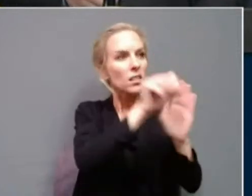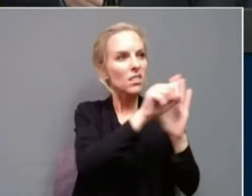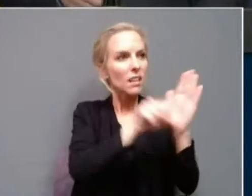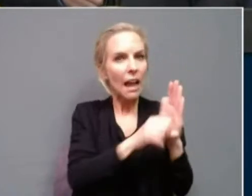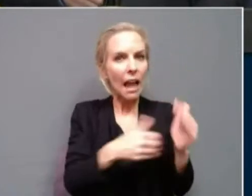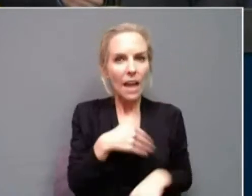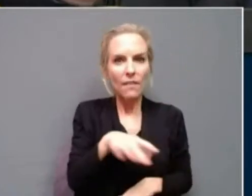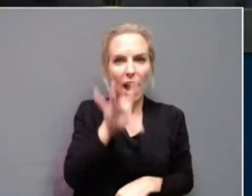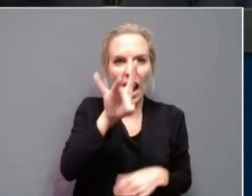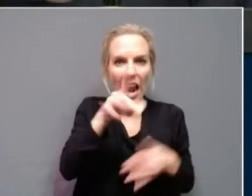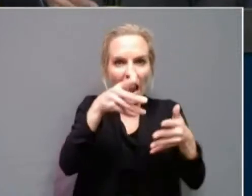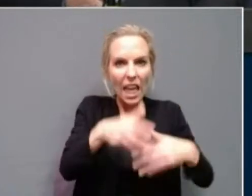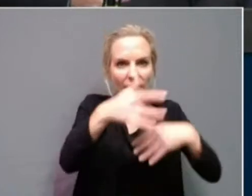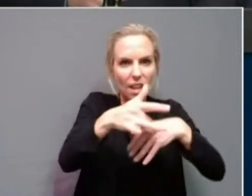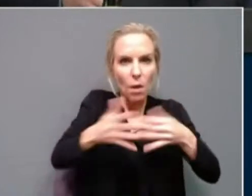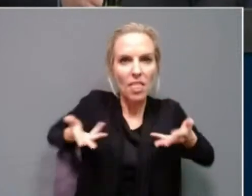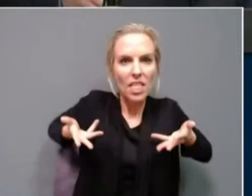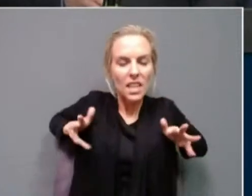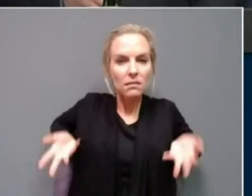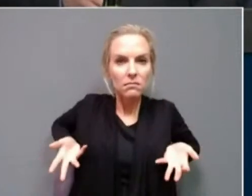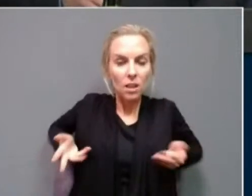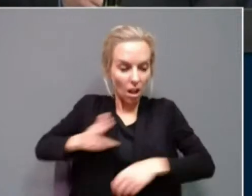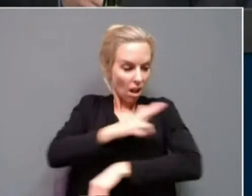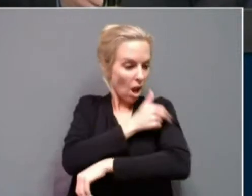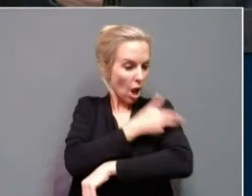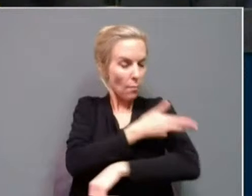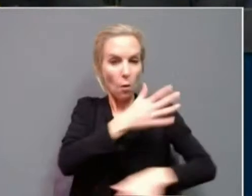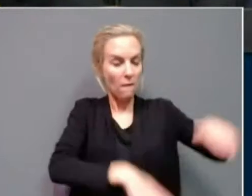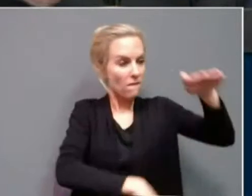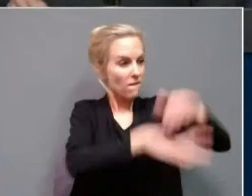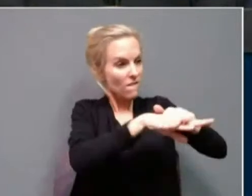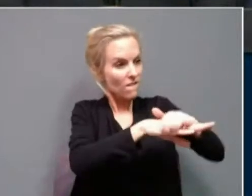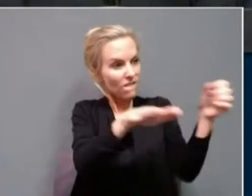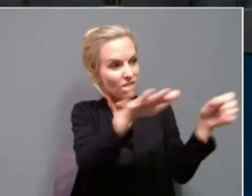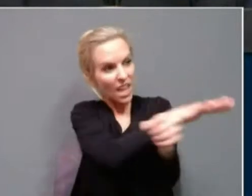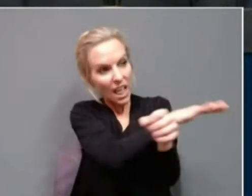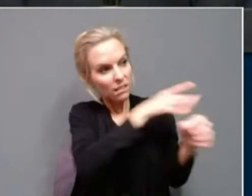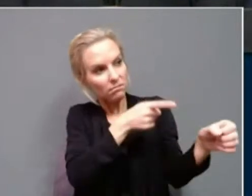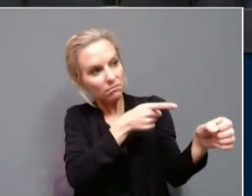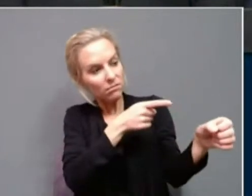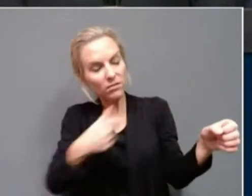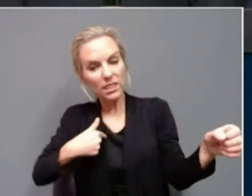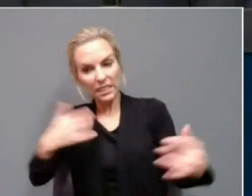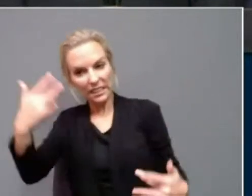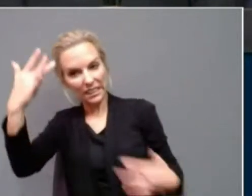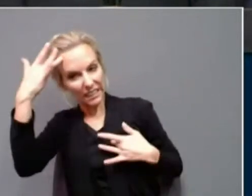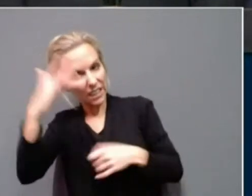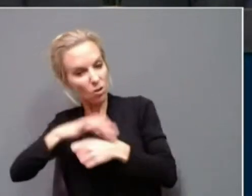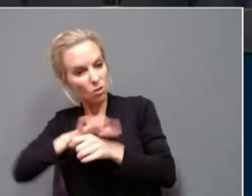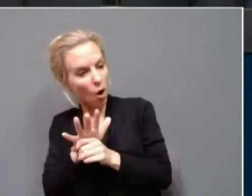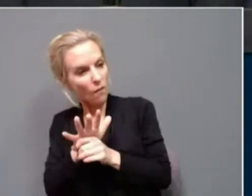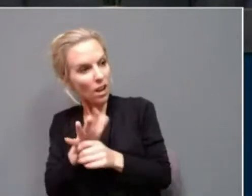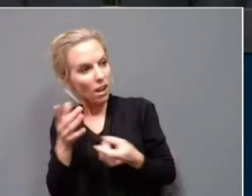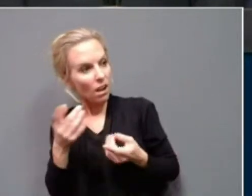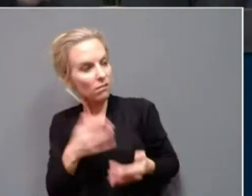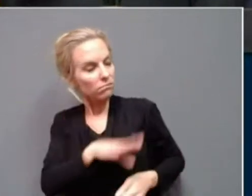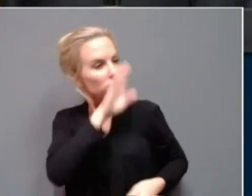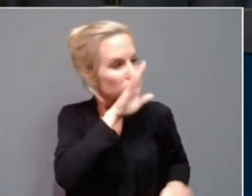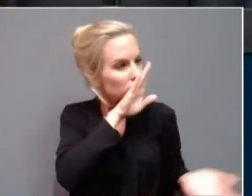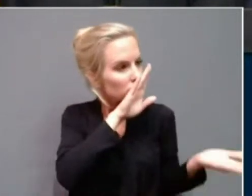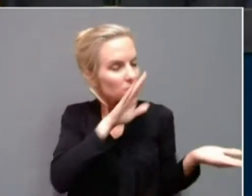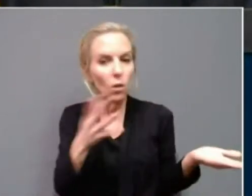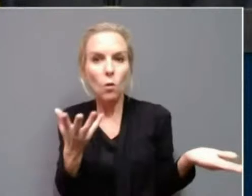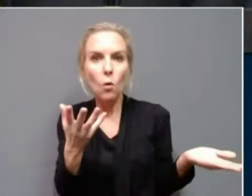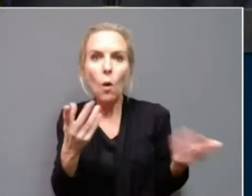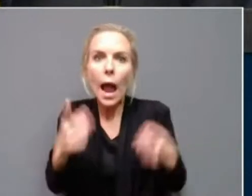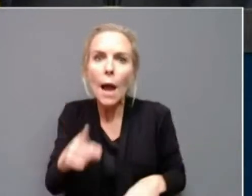up, if you have COVID, that's going to be tough. But if you've had a heart attack, if you've had a stroke, if you